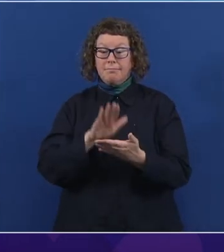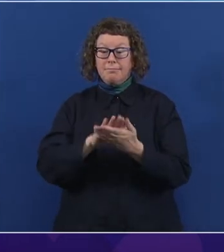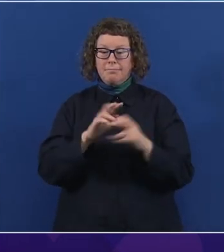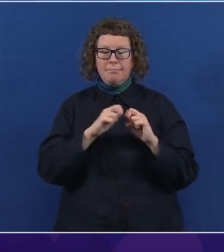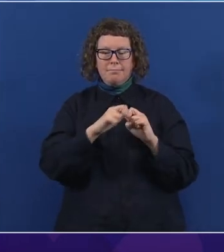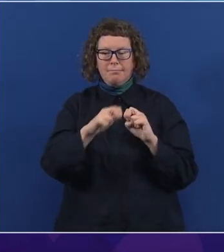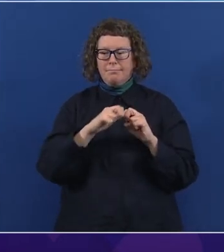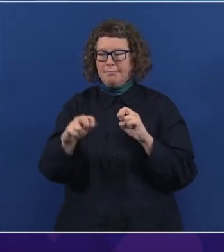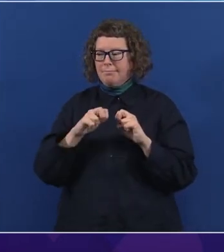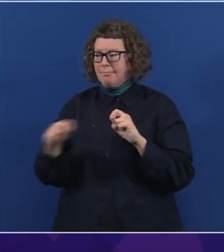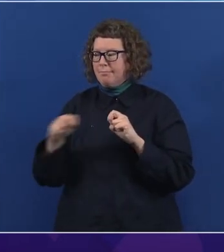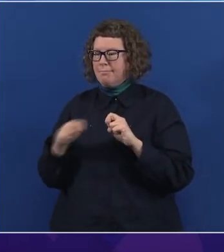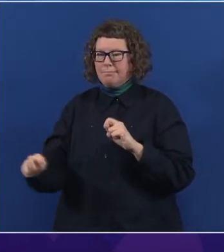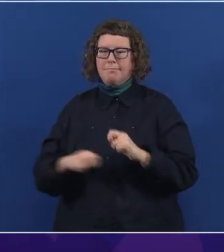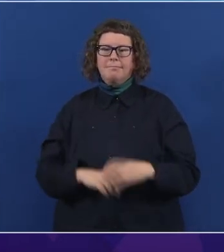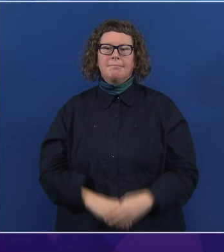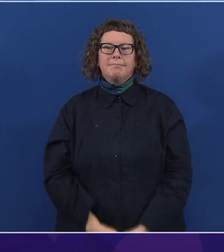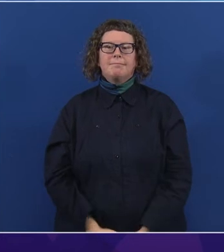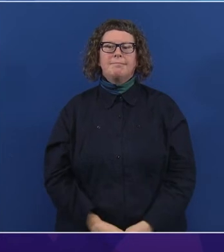School of Transportation.